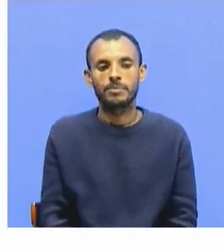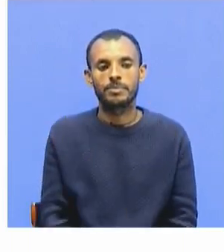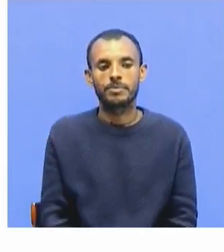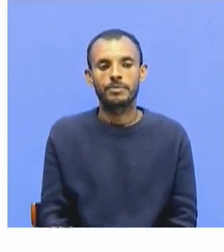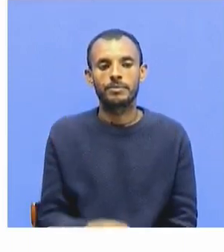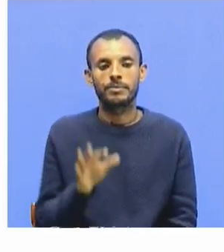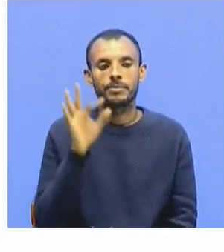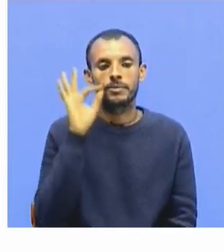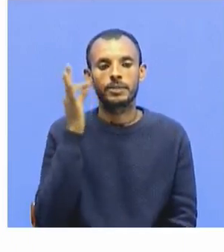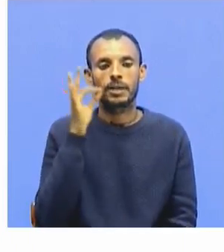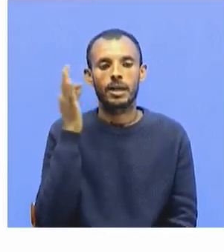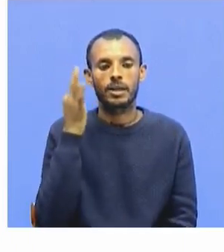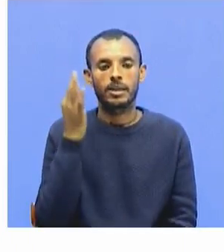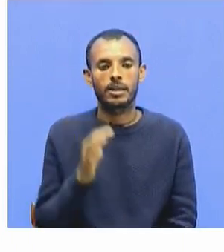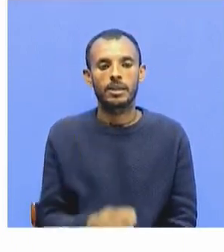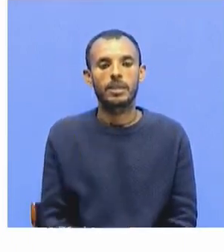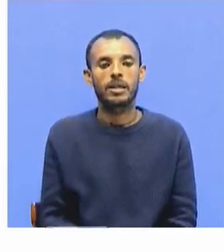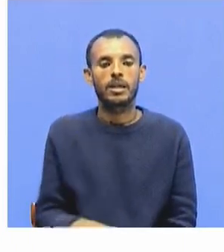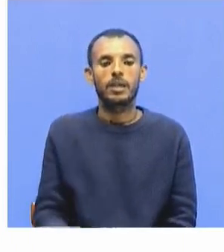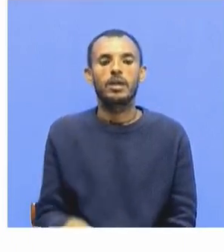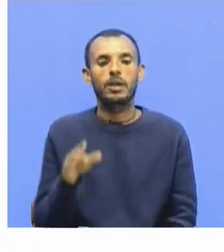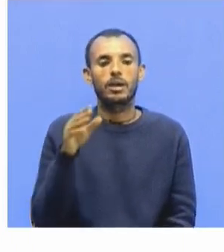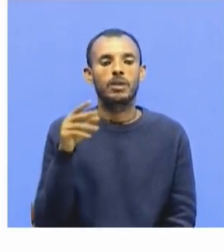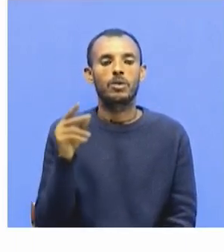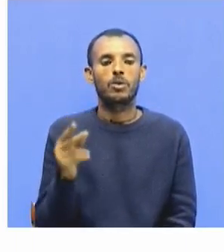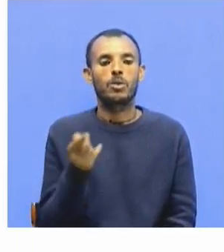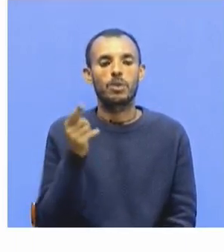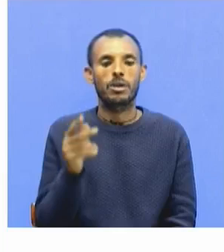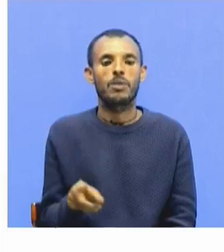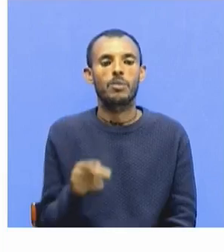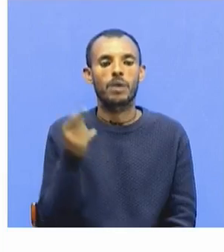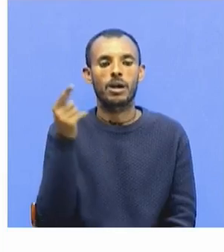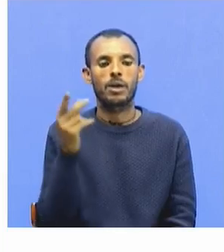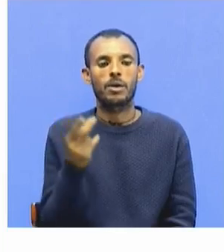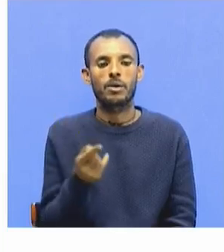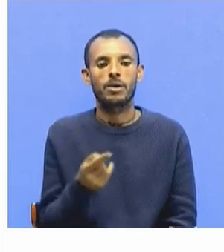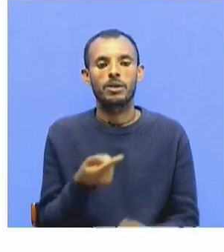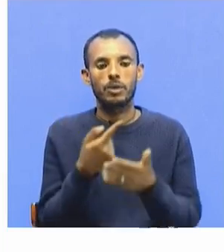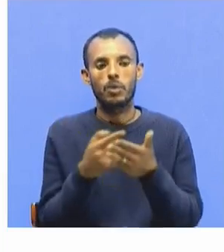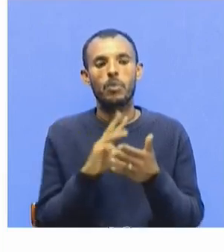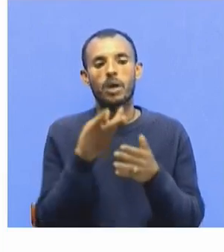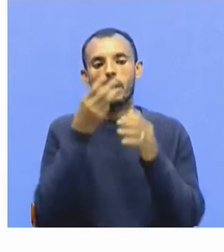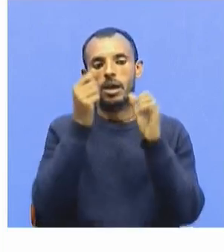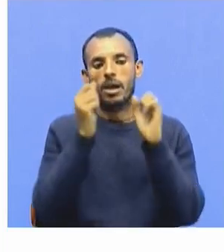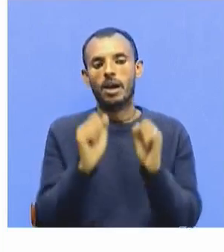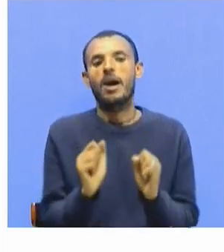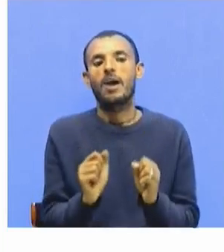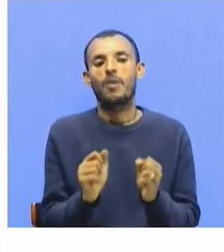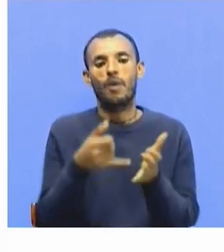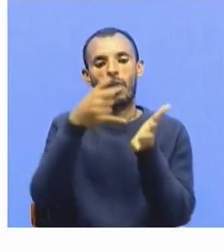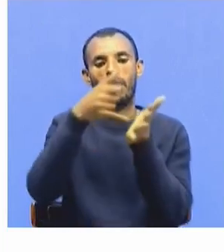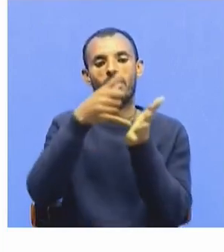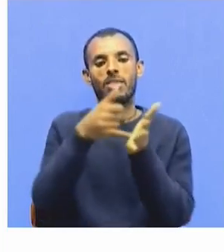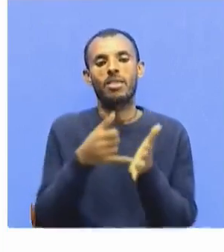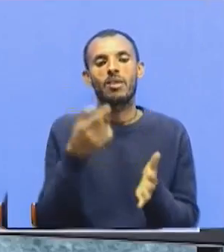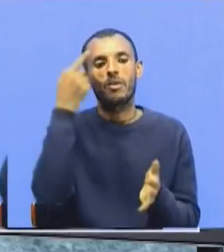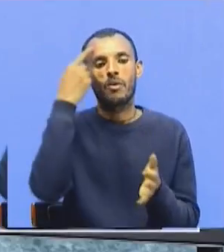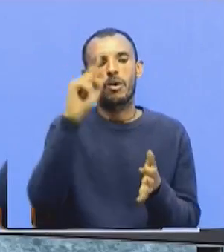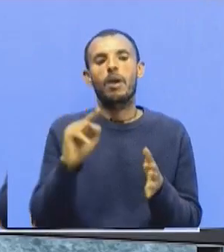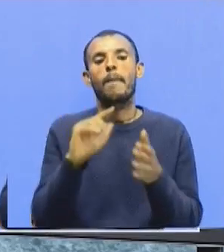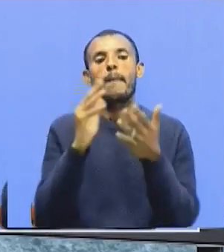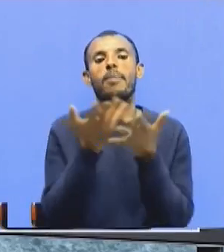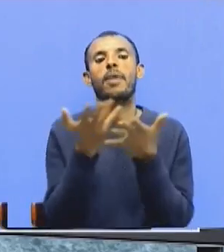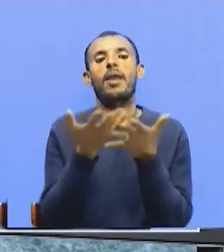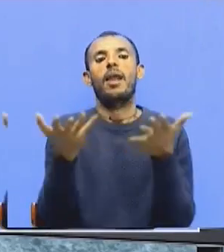For example, here, dog. We can call this them it. And also for